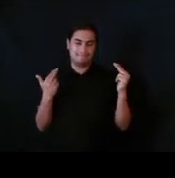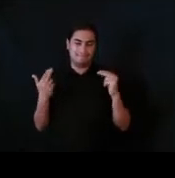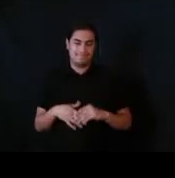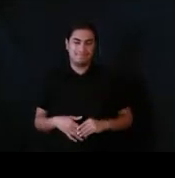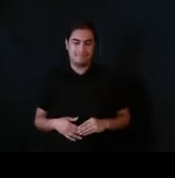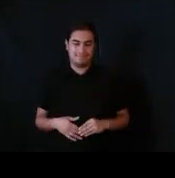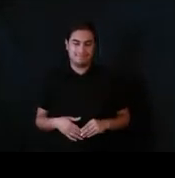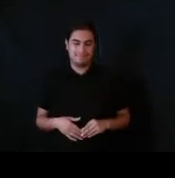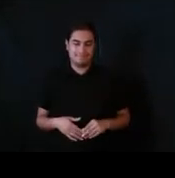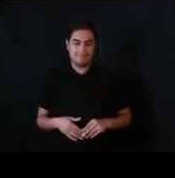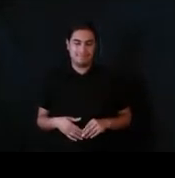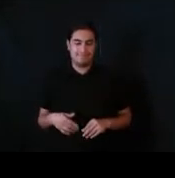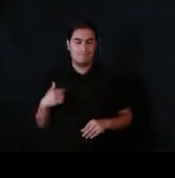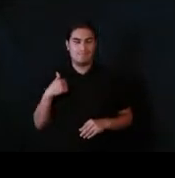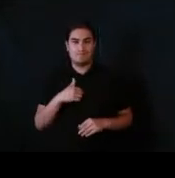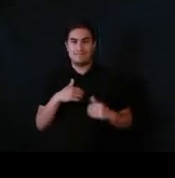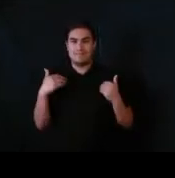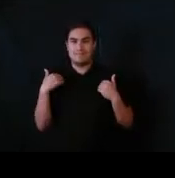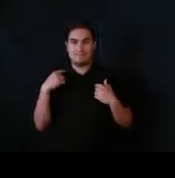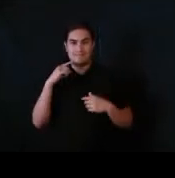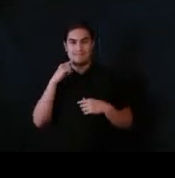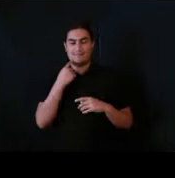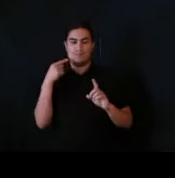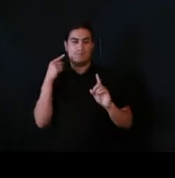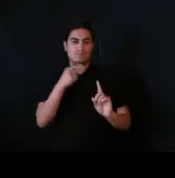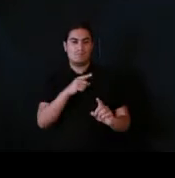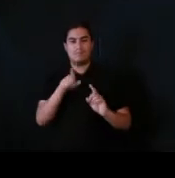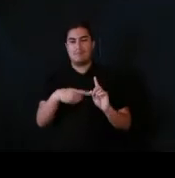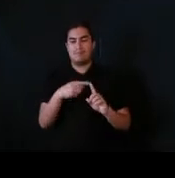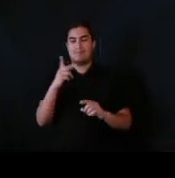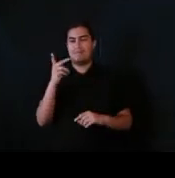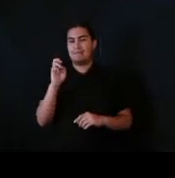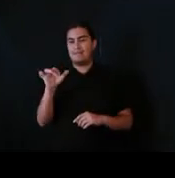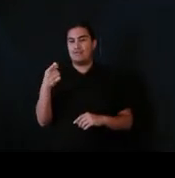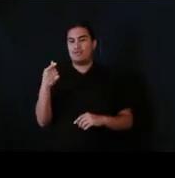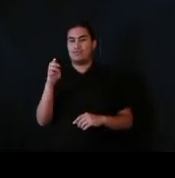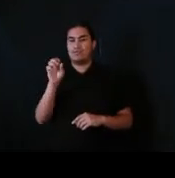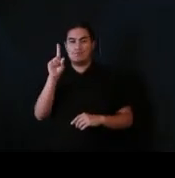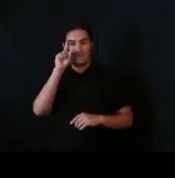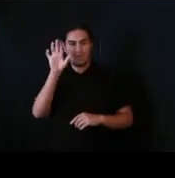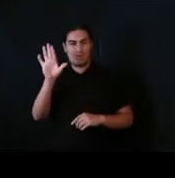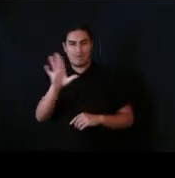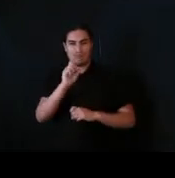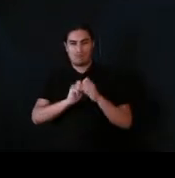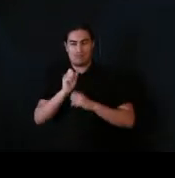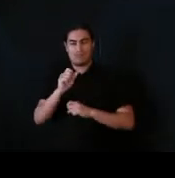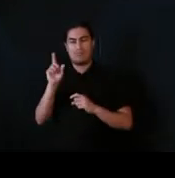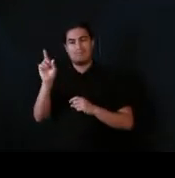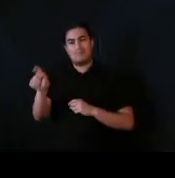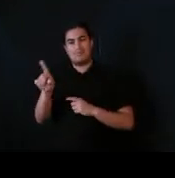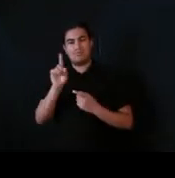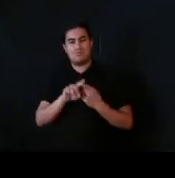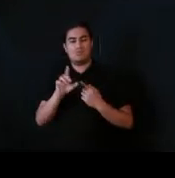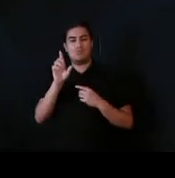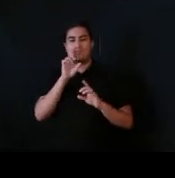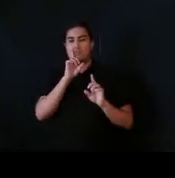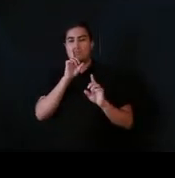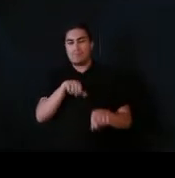um we are such a critical point for um key goods movement infrastructure and the needs to address goods movement